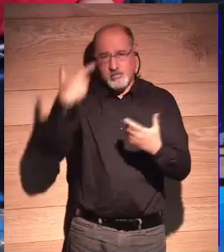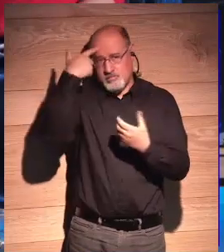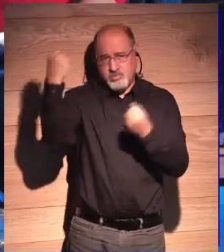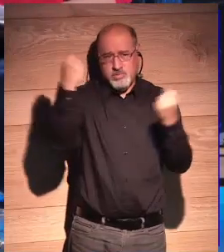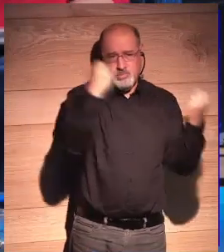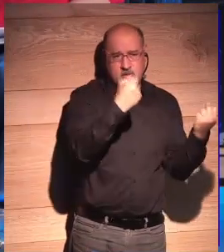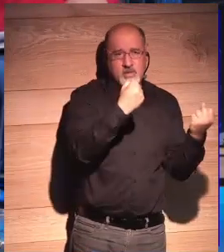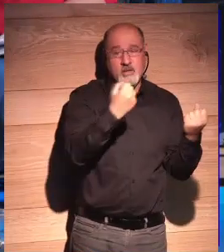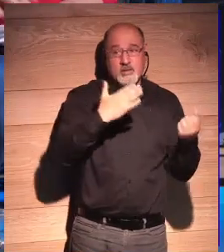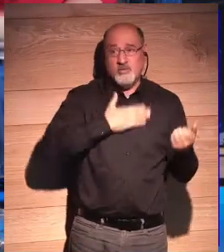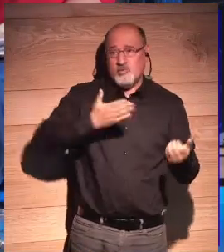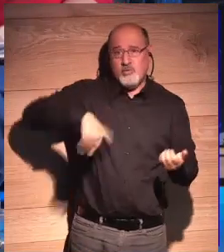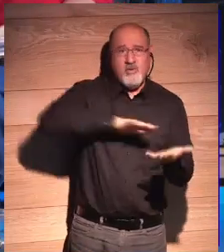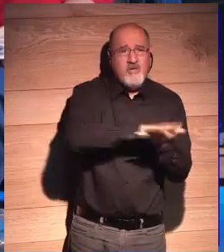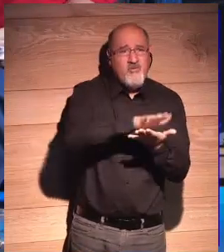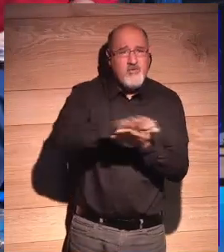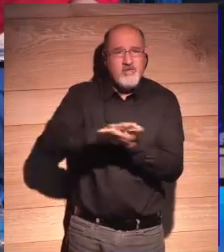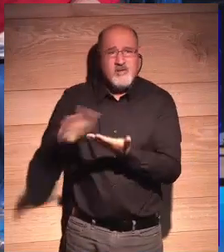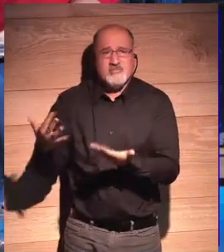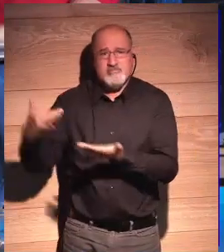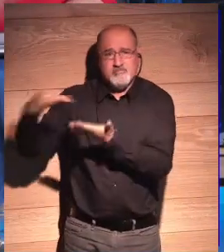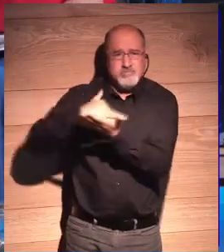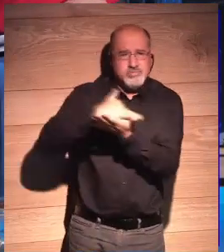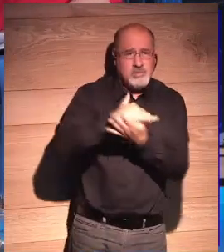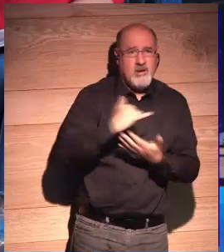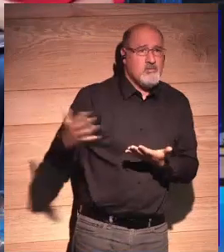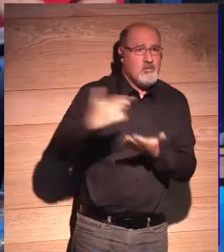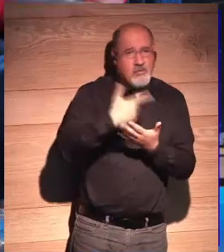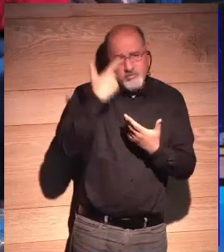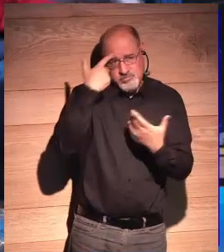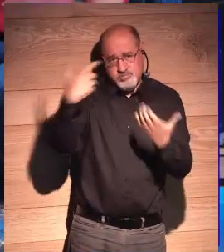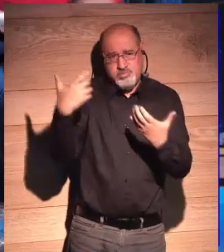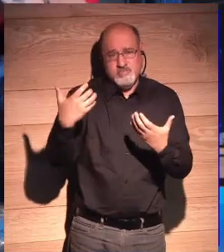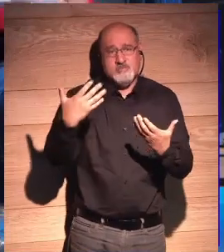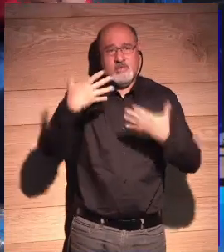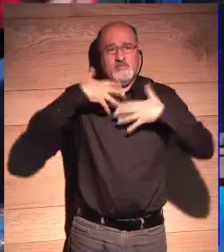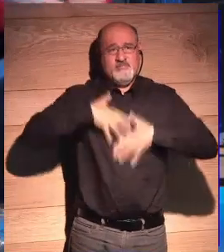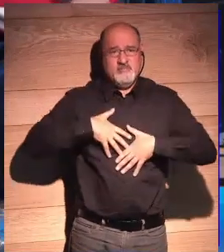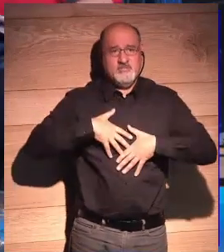artist has a legacy from all the influences. We were talking about yours